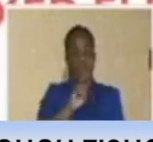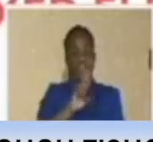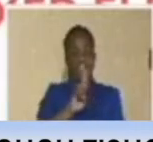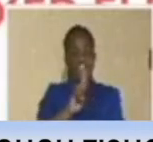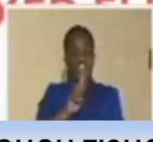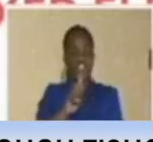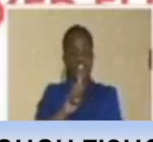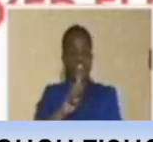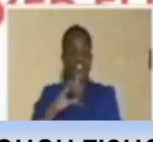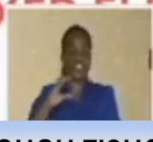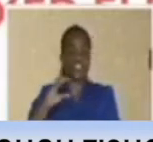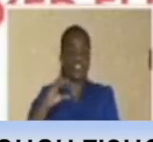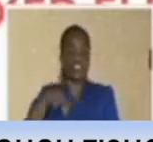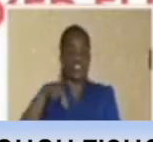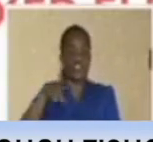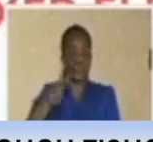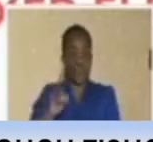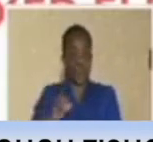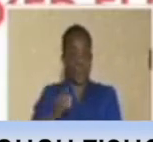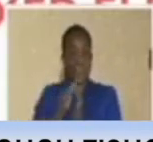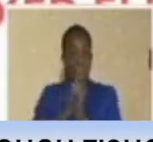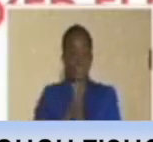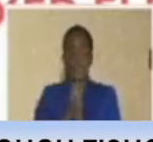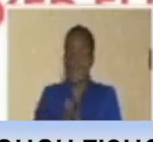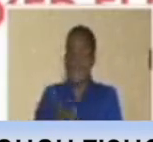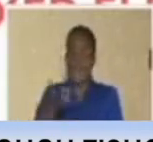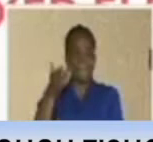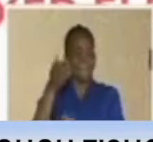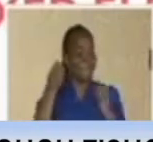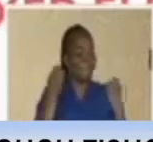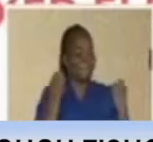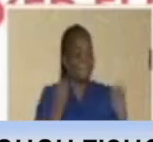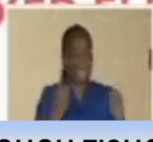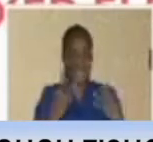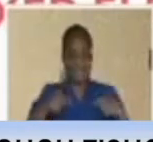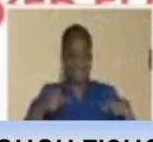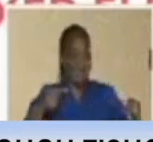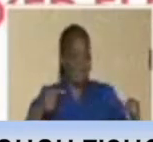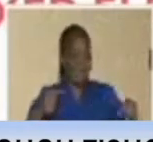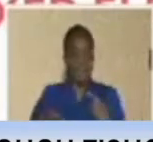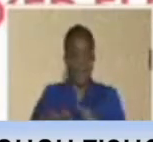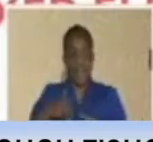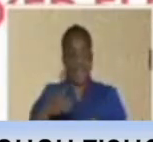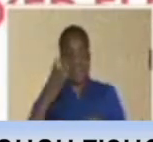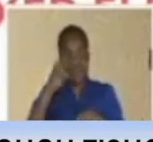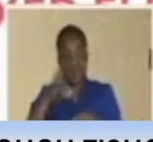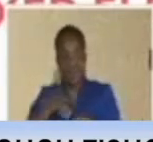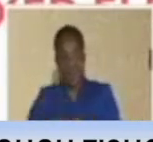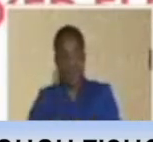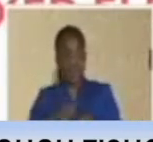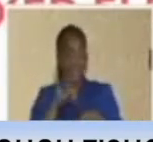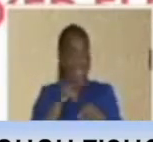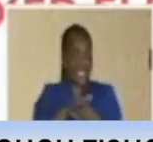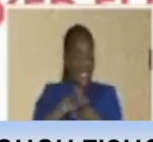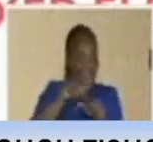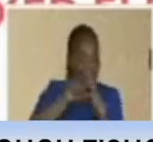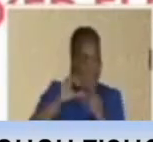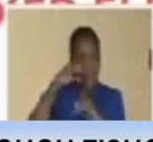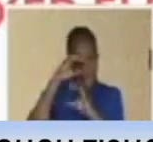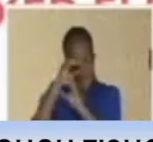And as we are all aware, this became a subject of criticisms in both print and electronic media.